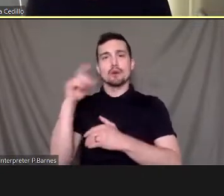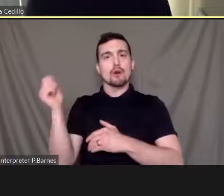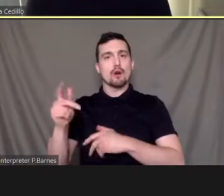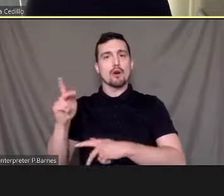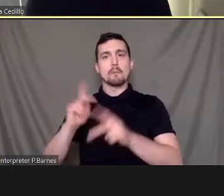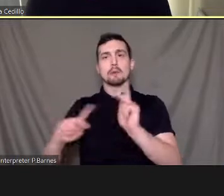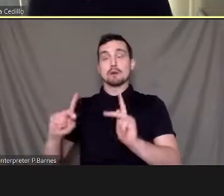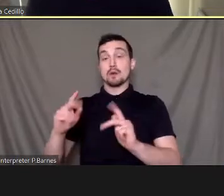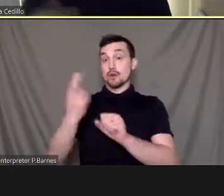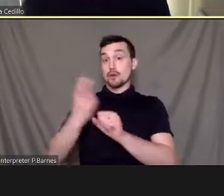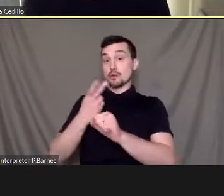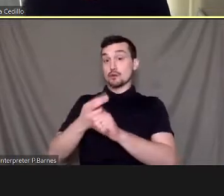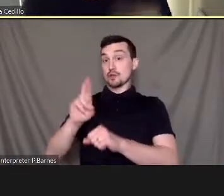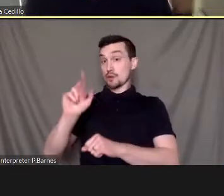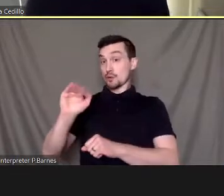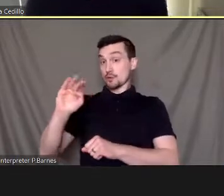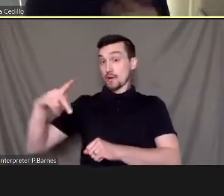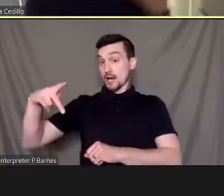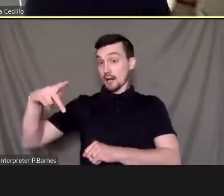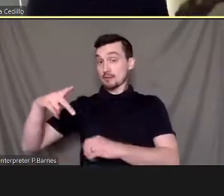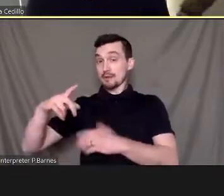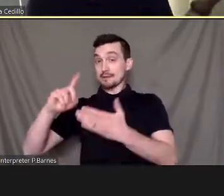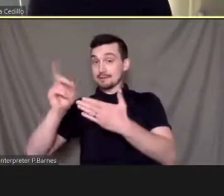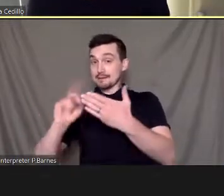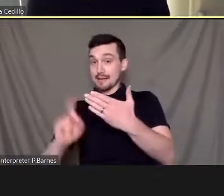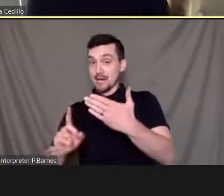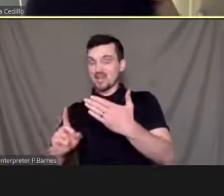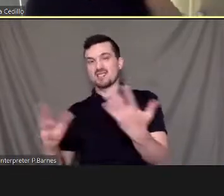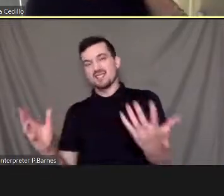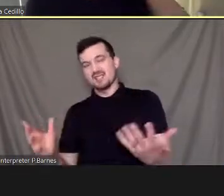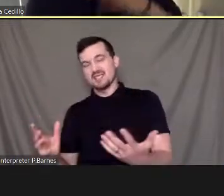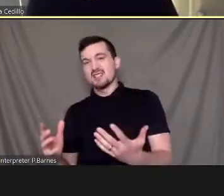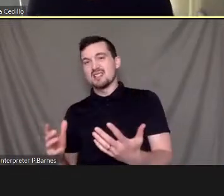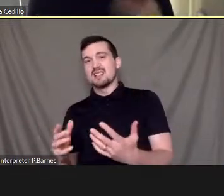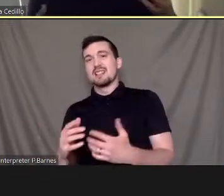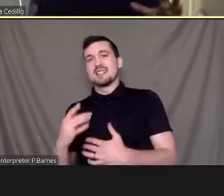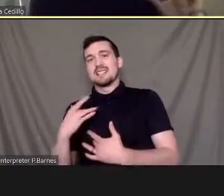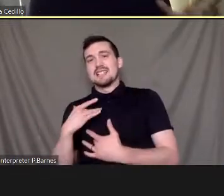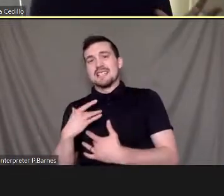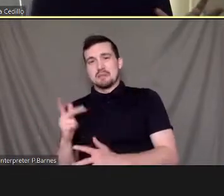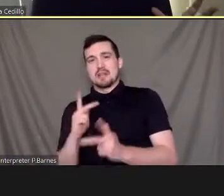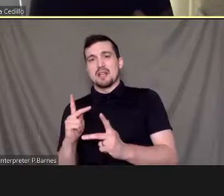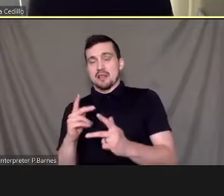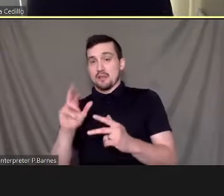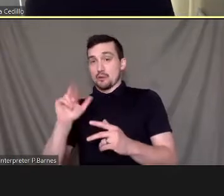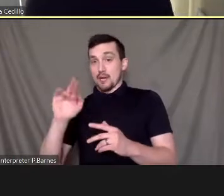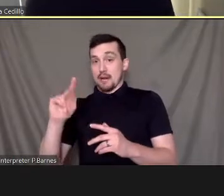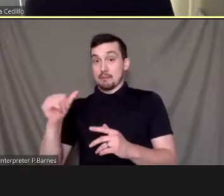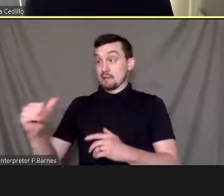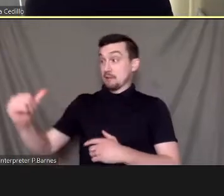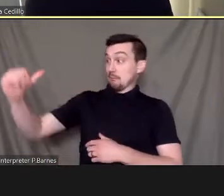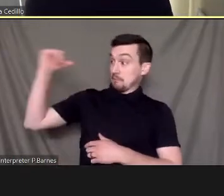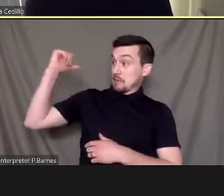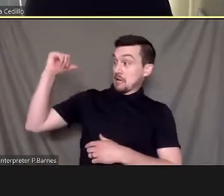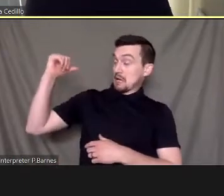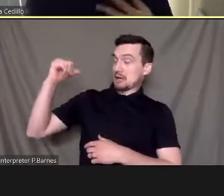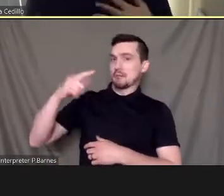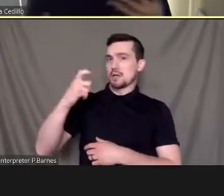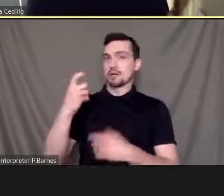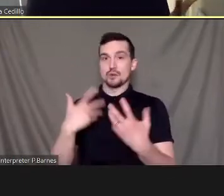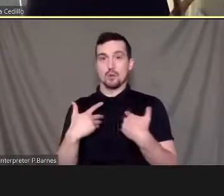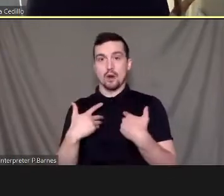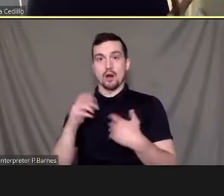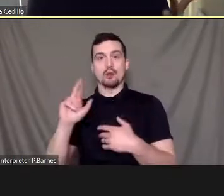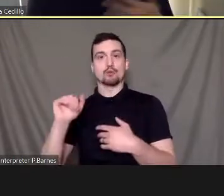design rather than a ramp at the back so that you could put the stairs in the front, things like that. And so